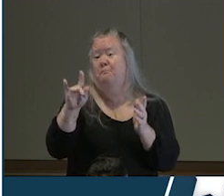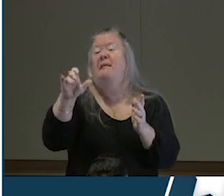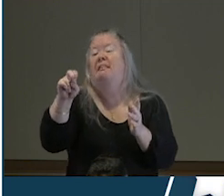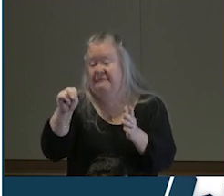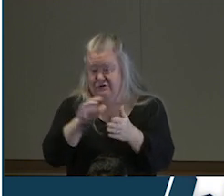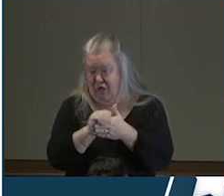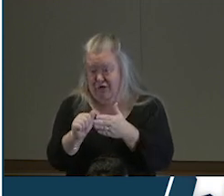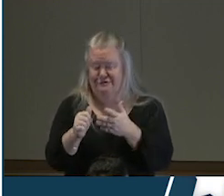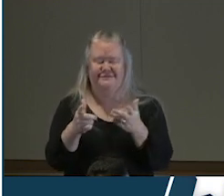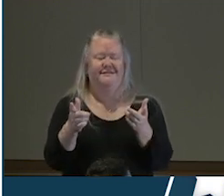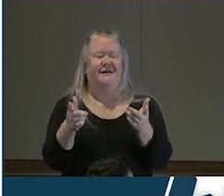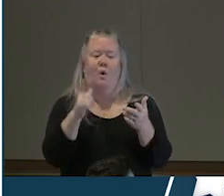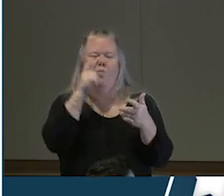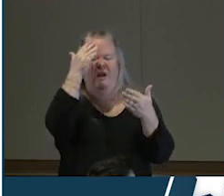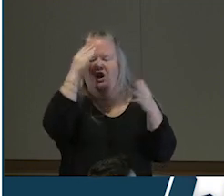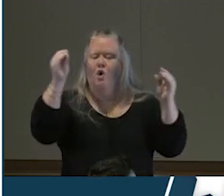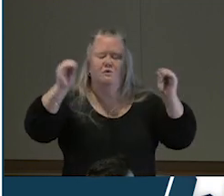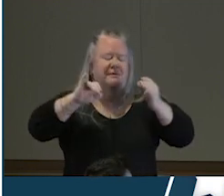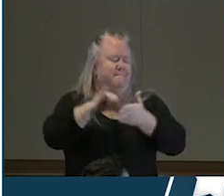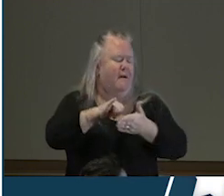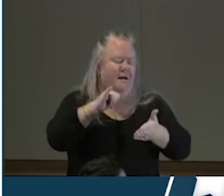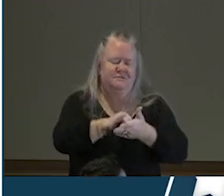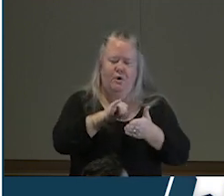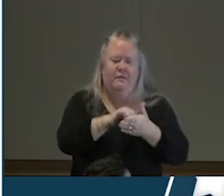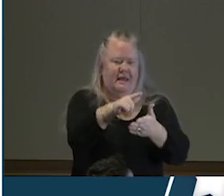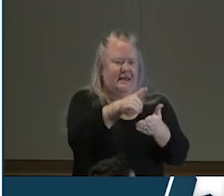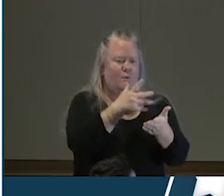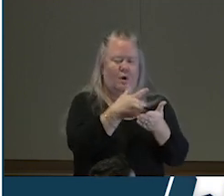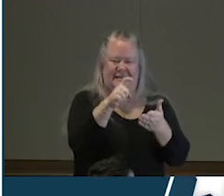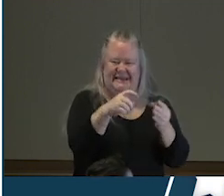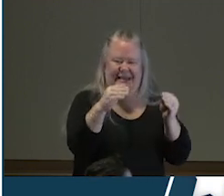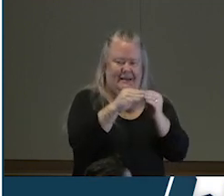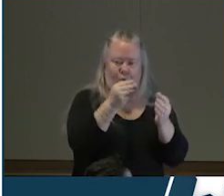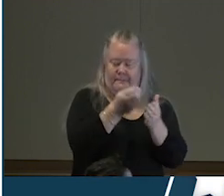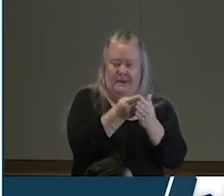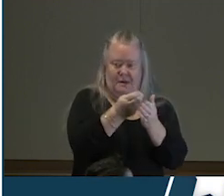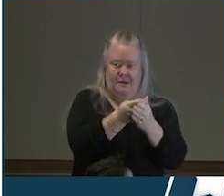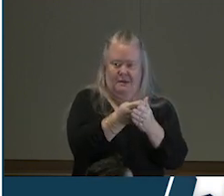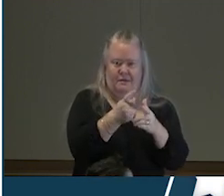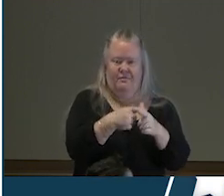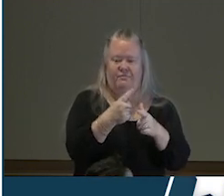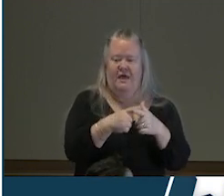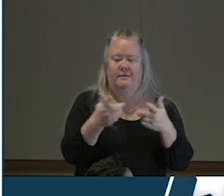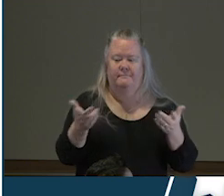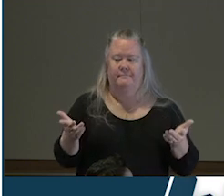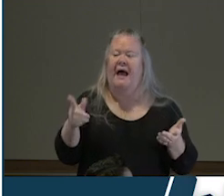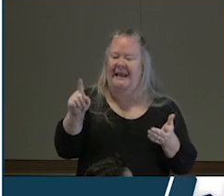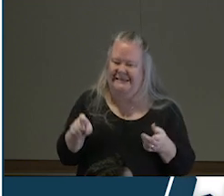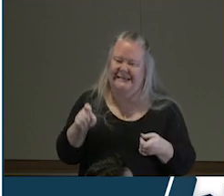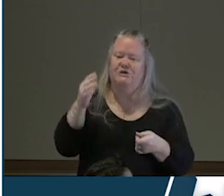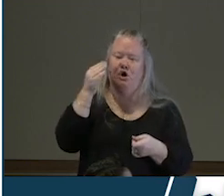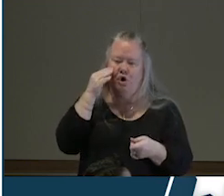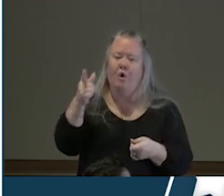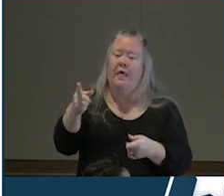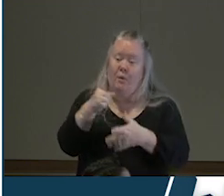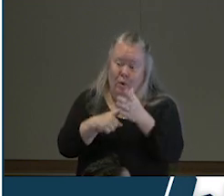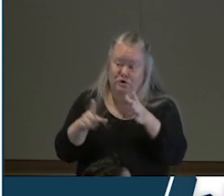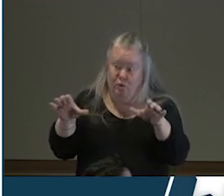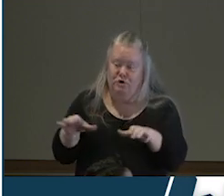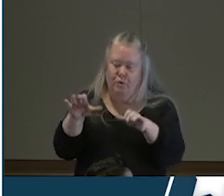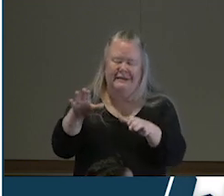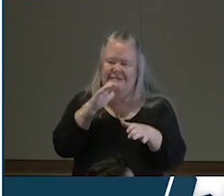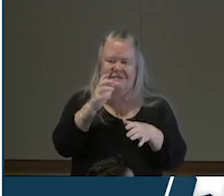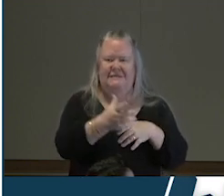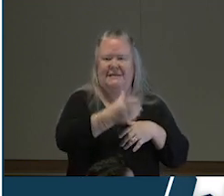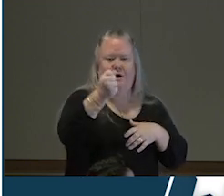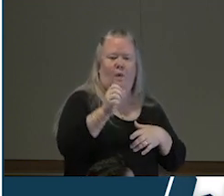we know that there's no possible way that he's going to need any more money, then I need to know that what you're doing doesn't